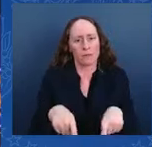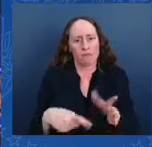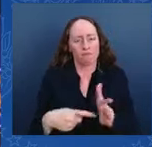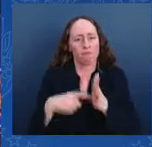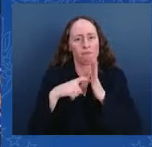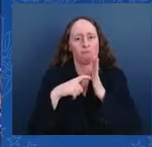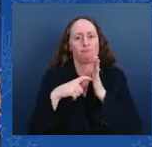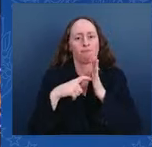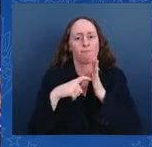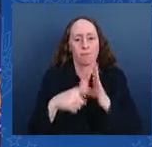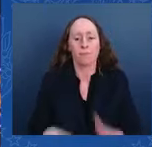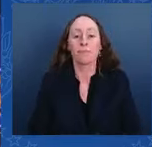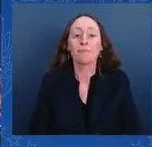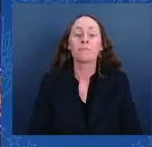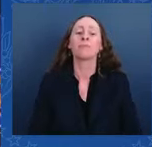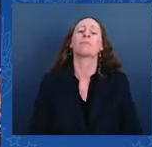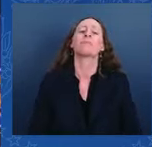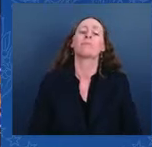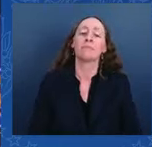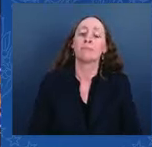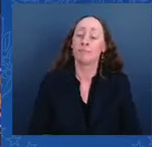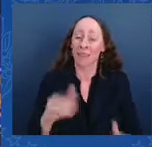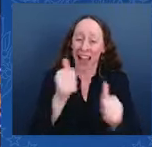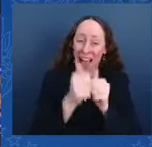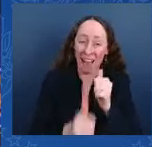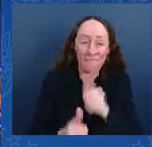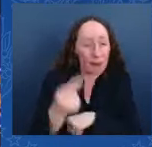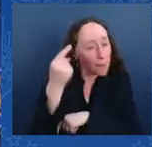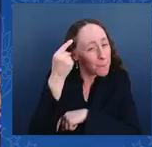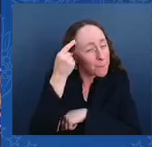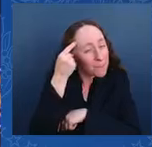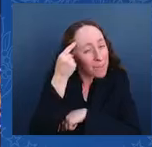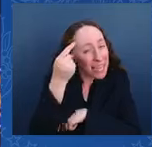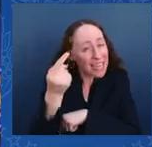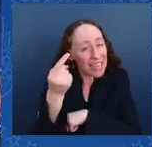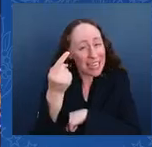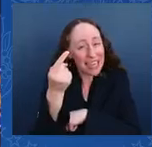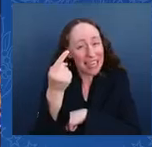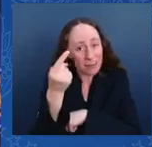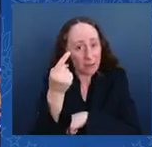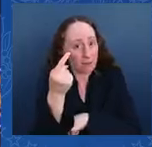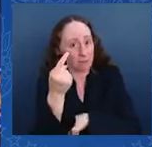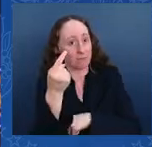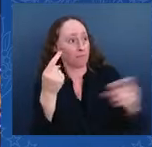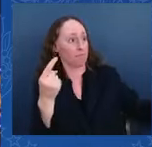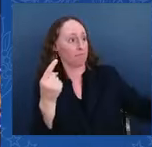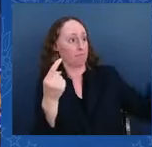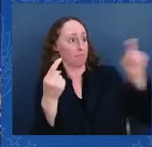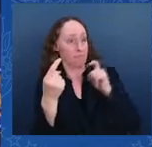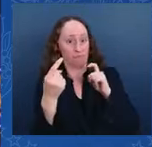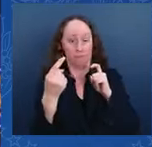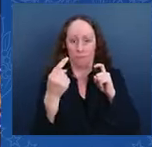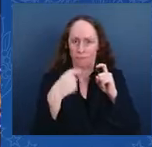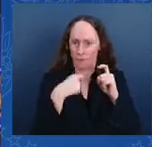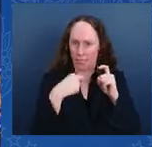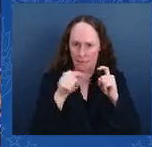the United States Congress has been gone to use American product and American workers,